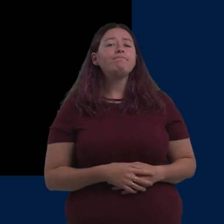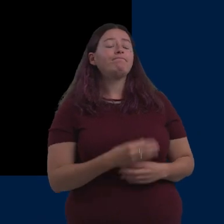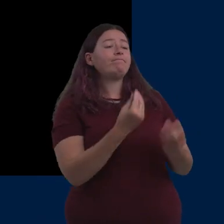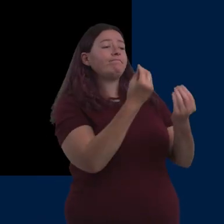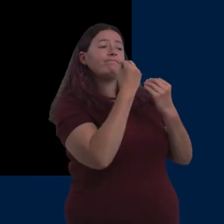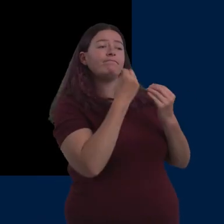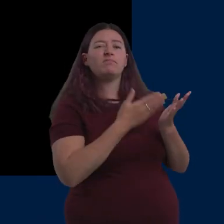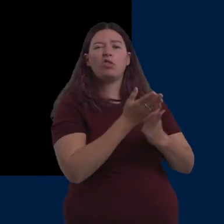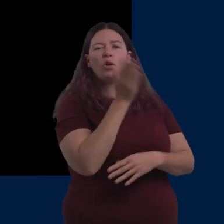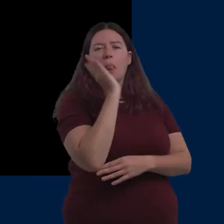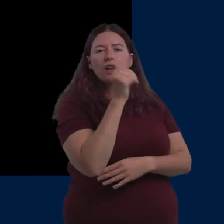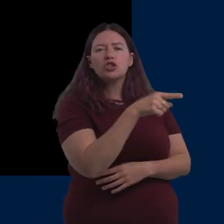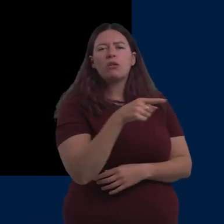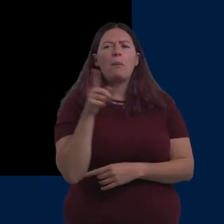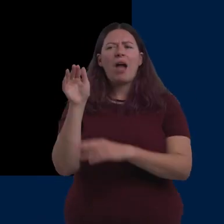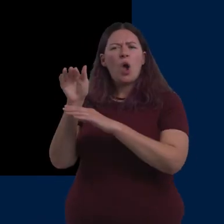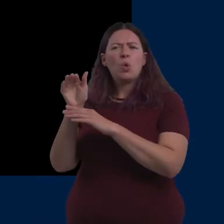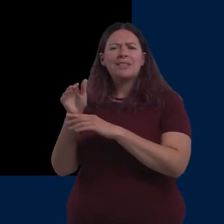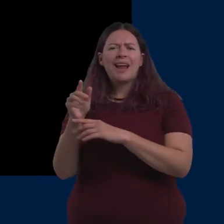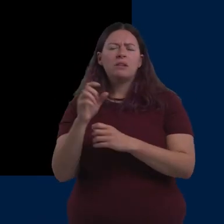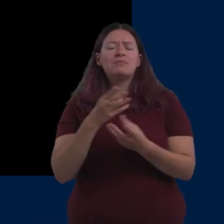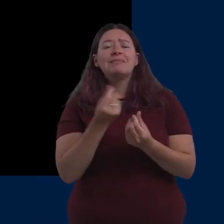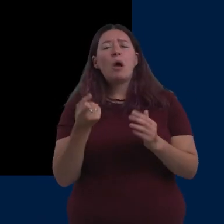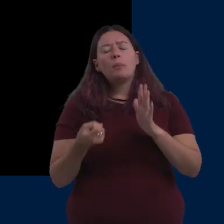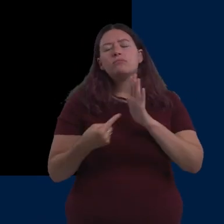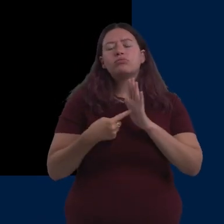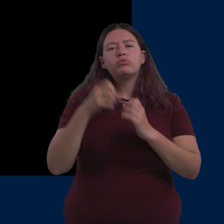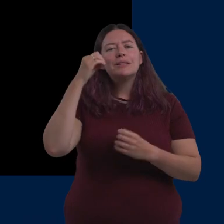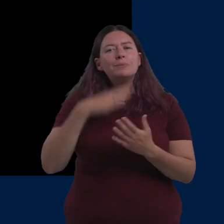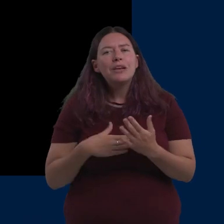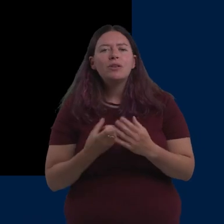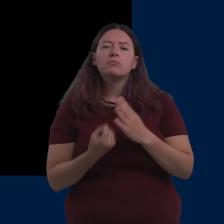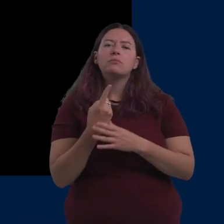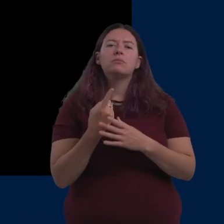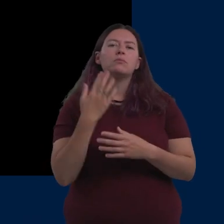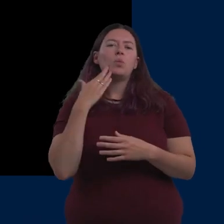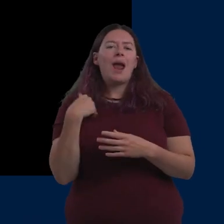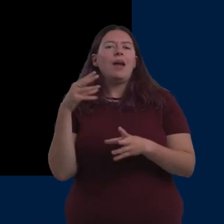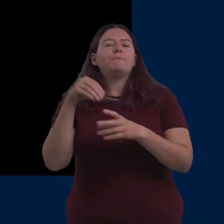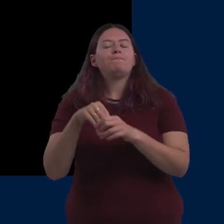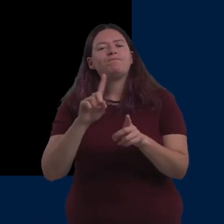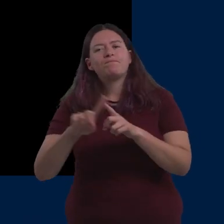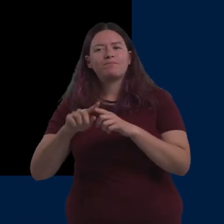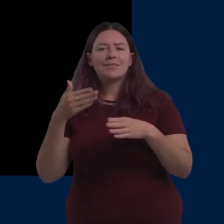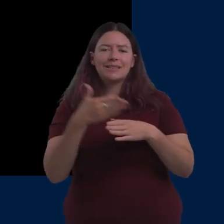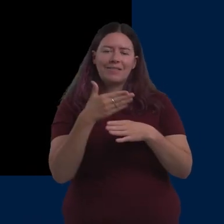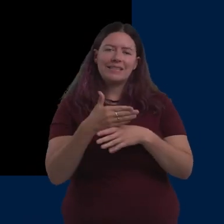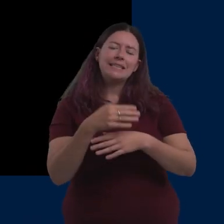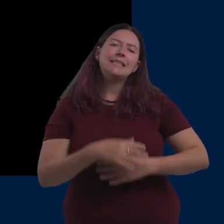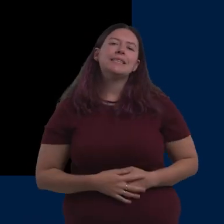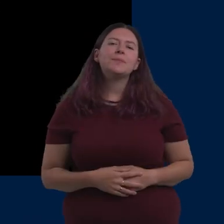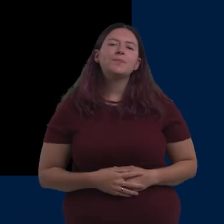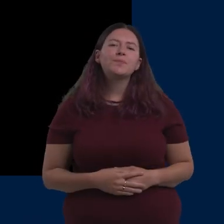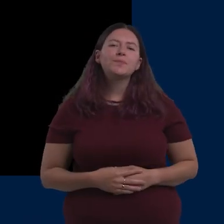Outside of what was taught in the lecture halls, some of my most significant experiences stemmed from my involvement in